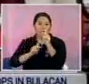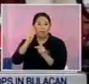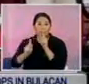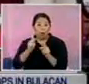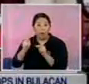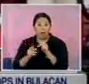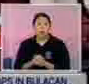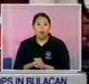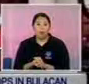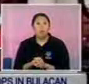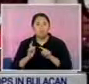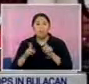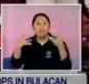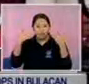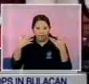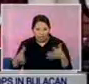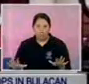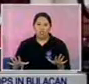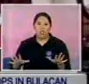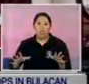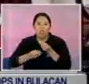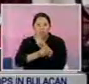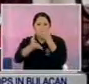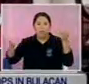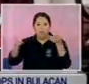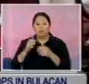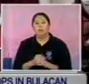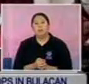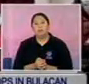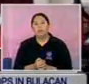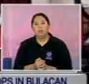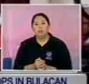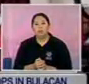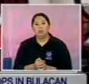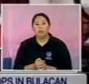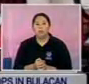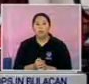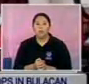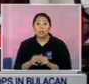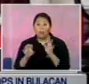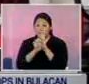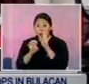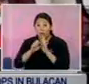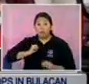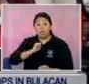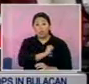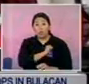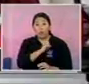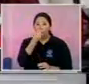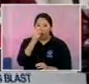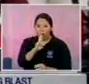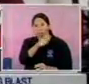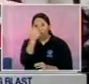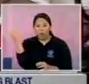me out that it is shown like this by spokespersons. I don't know how close up that goes, and I do not